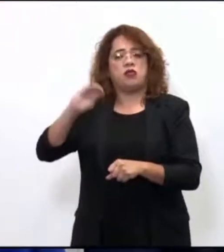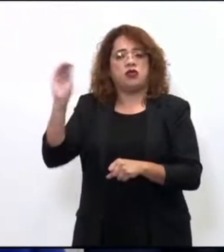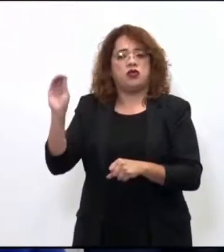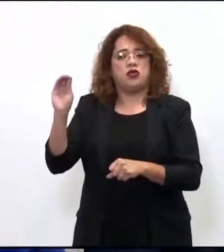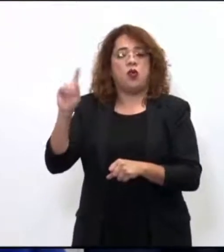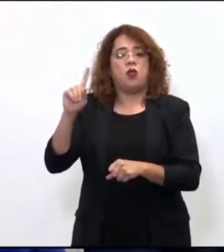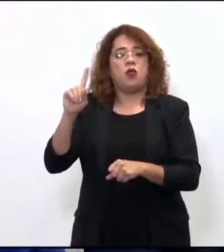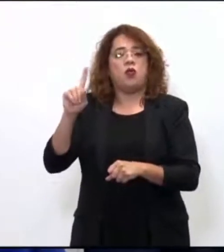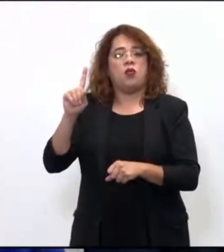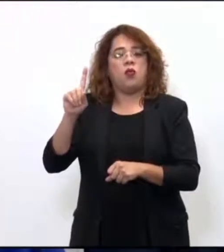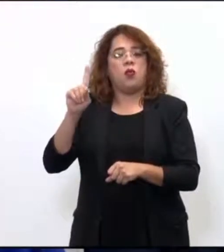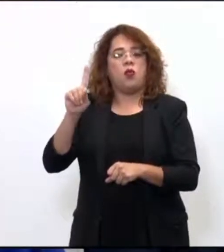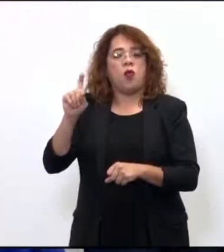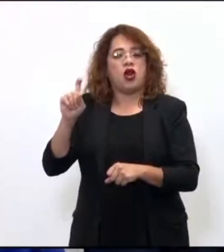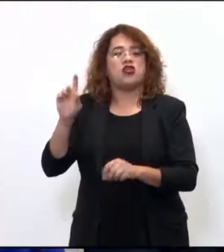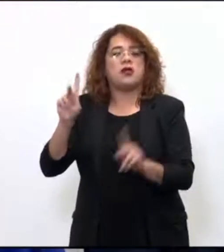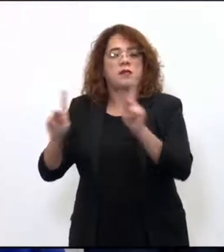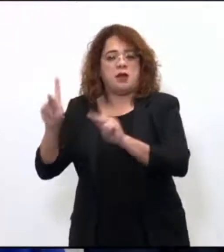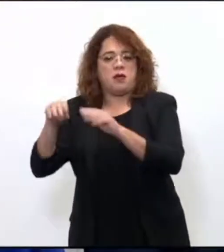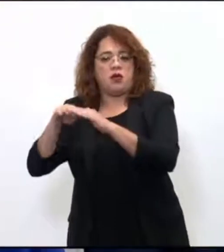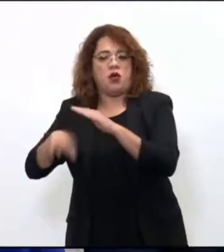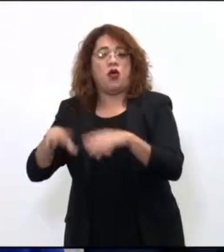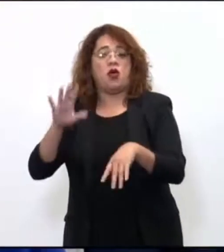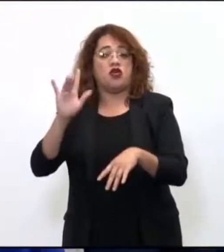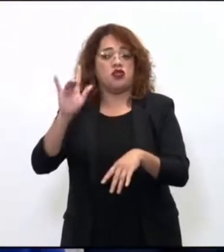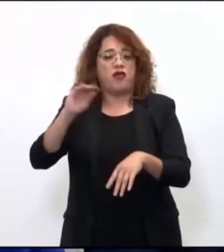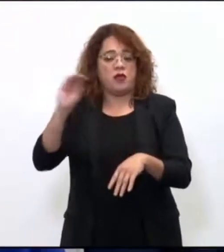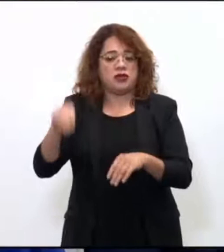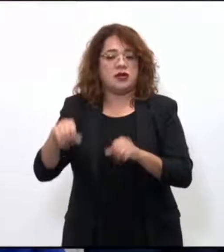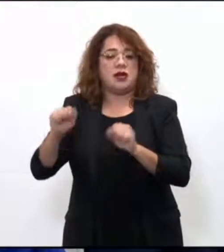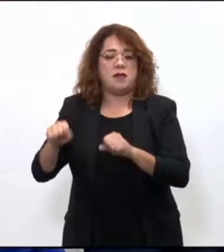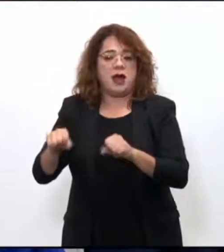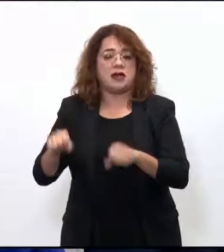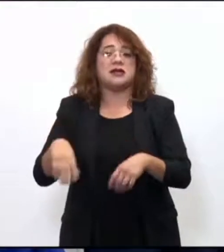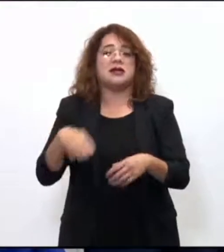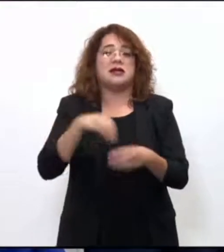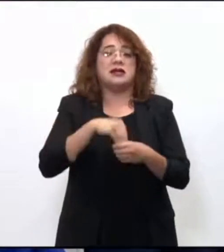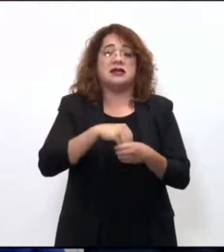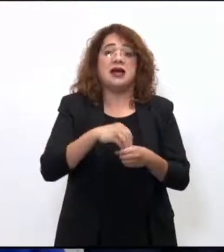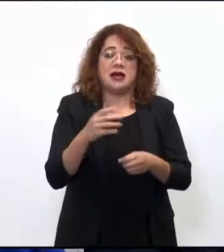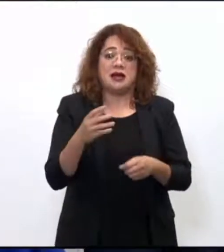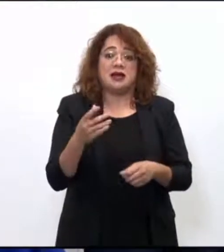limits exist, or 50 people, whichever is fewer.